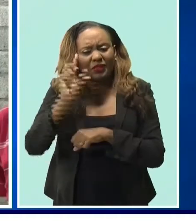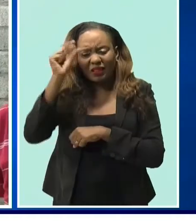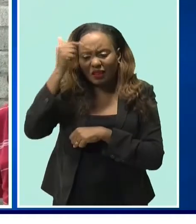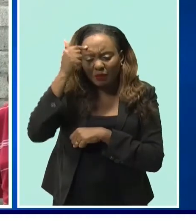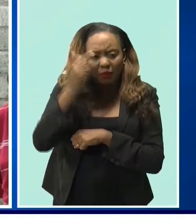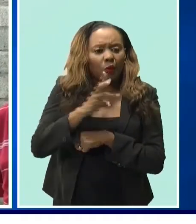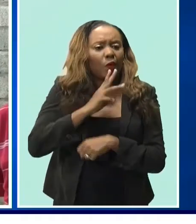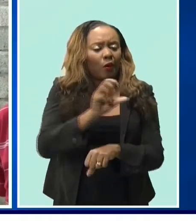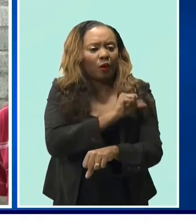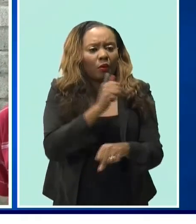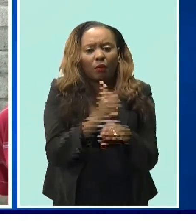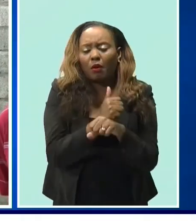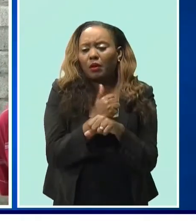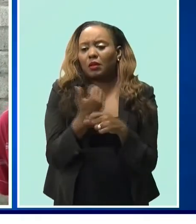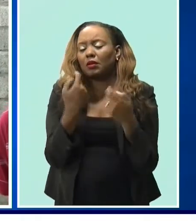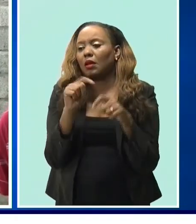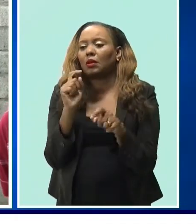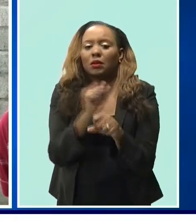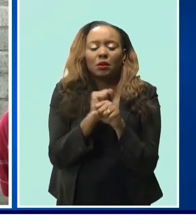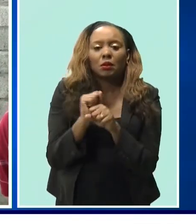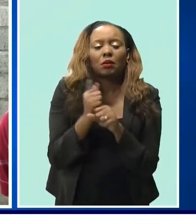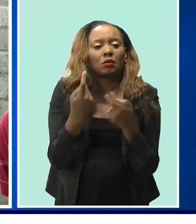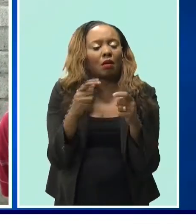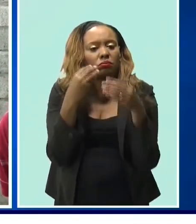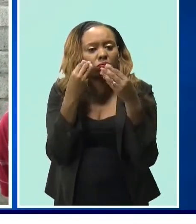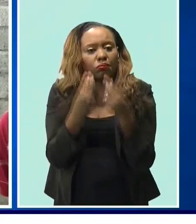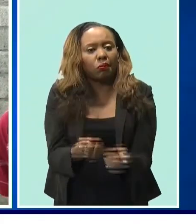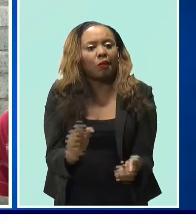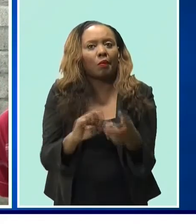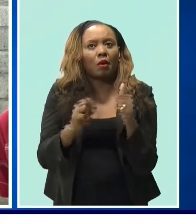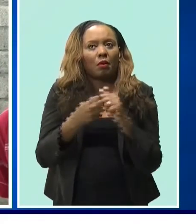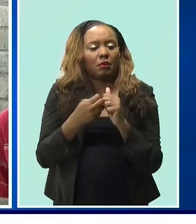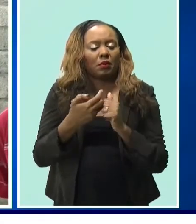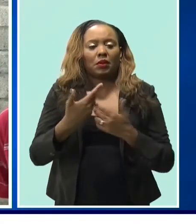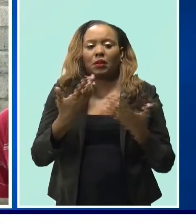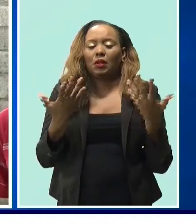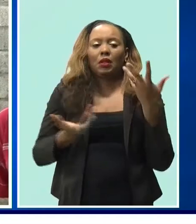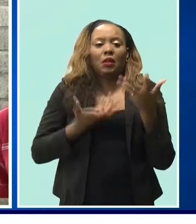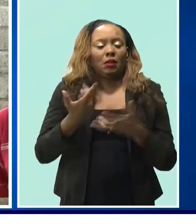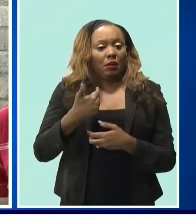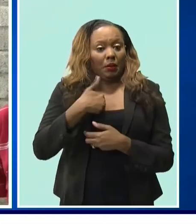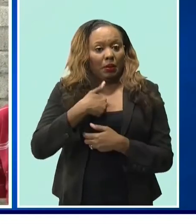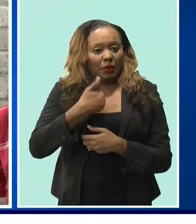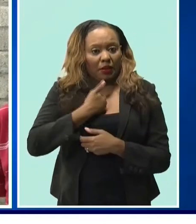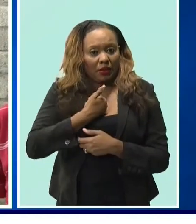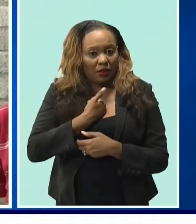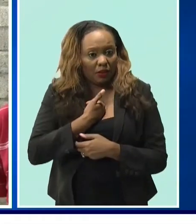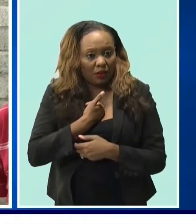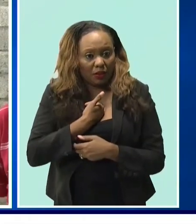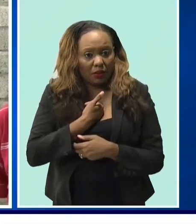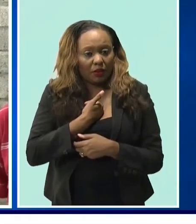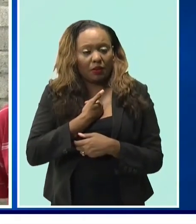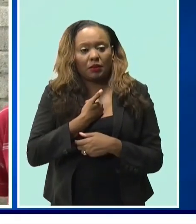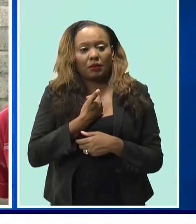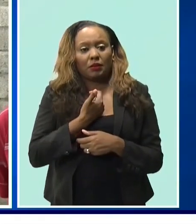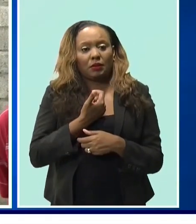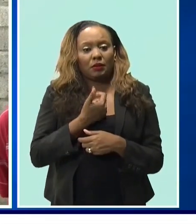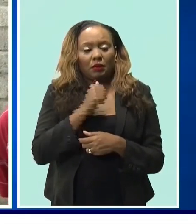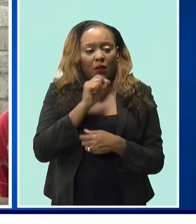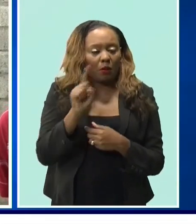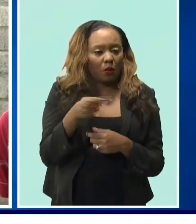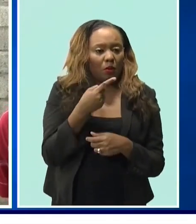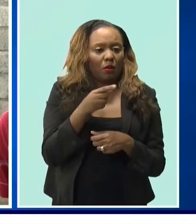Authority, are working assiduously to rectify the problem. I am having problems in St. John with not only